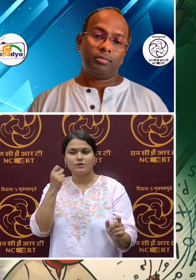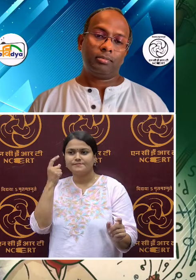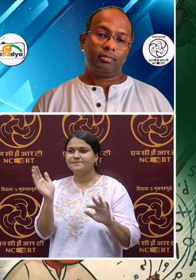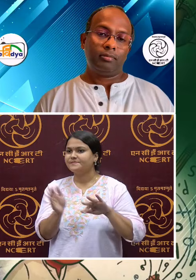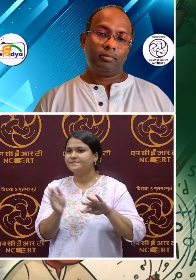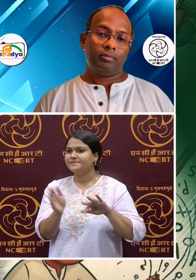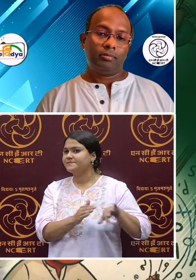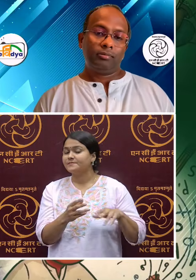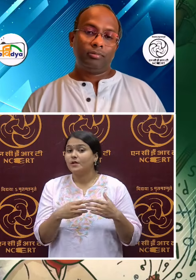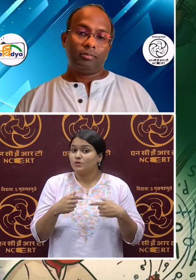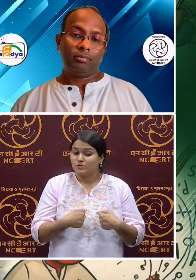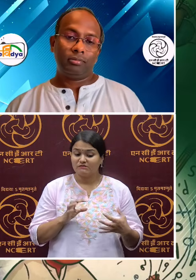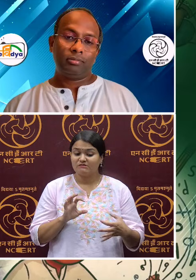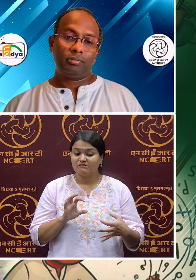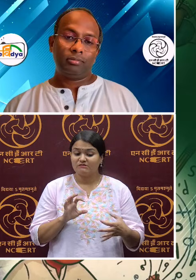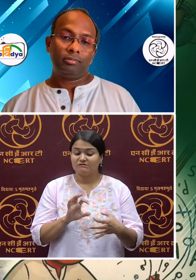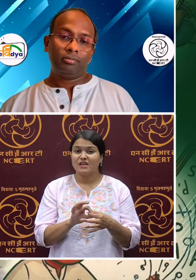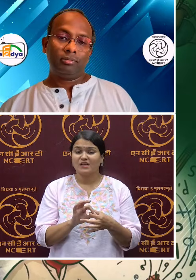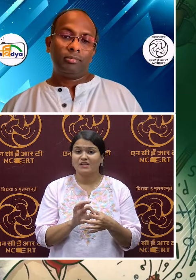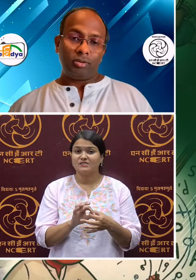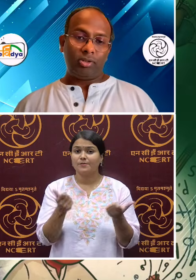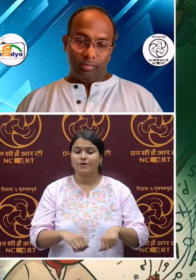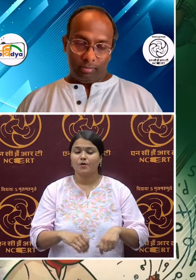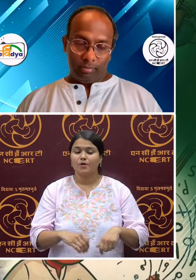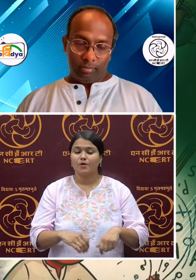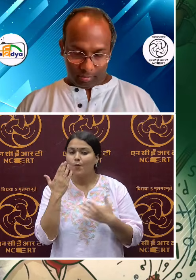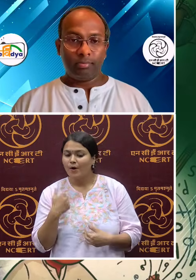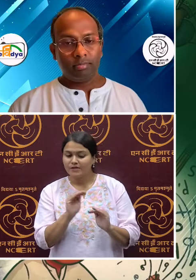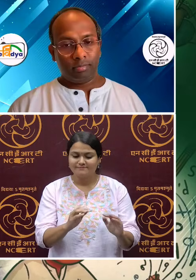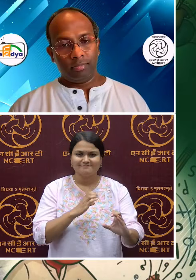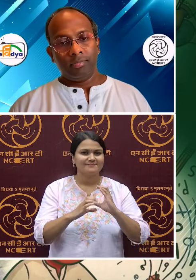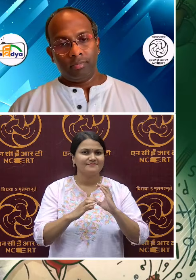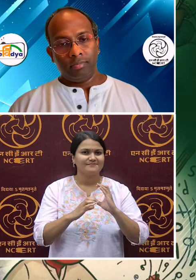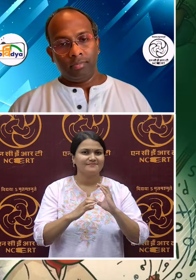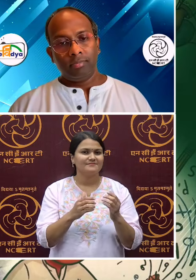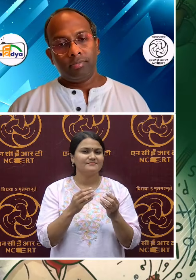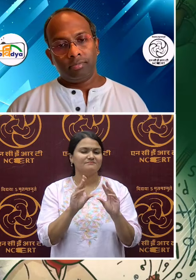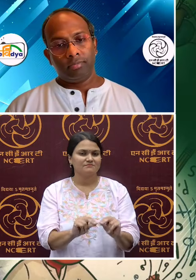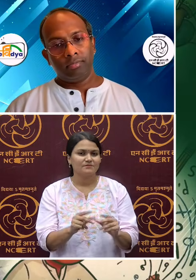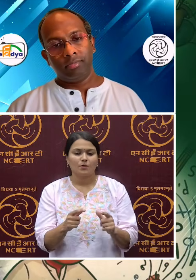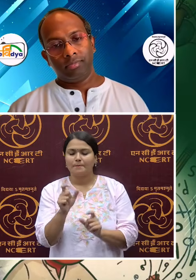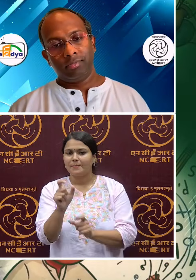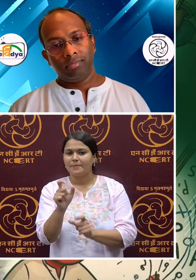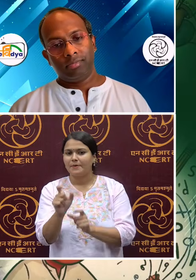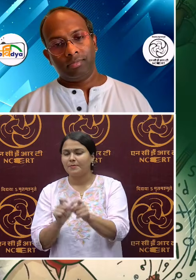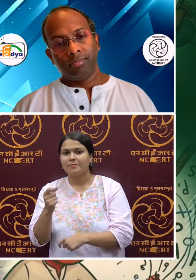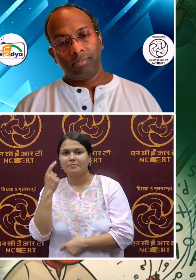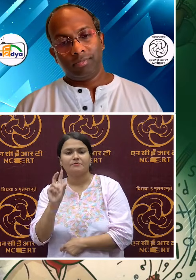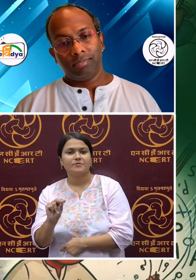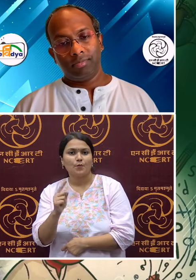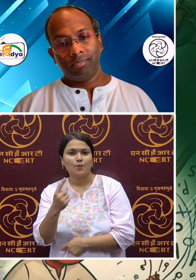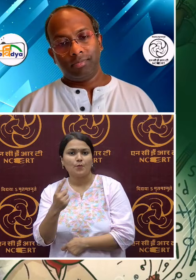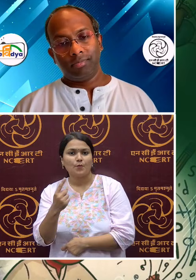a problem with interpersonal relationships as well, because child is unable to communicate or make some people understand, their near and dear